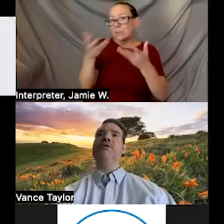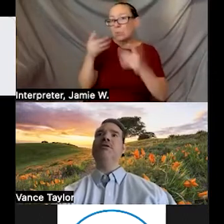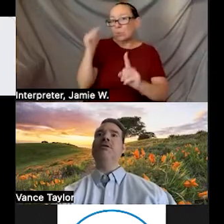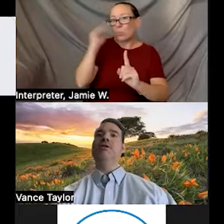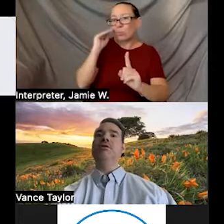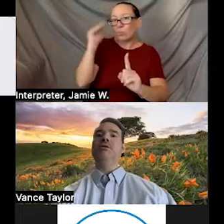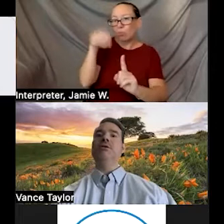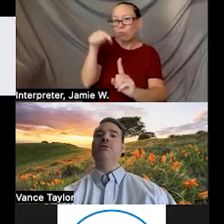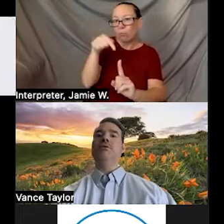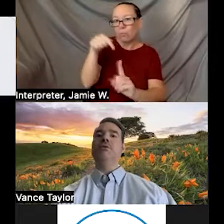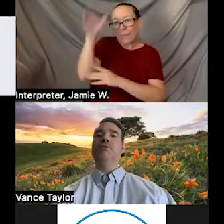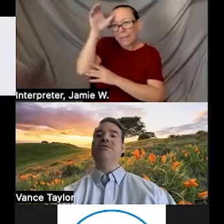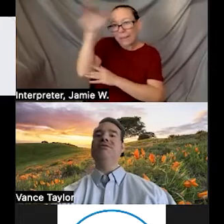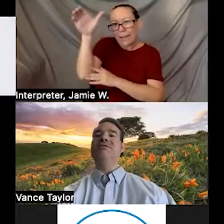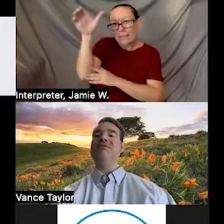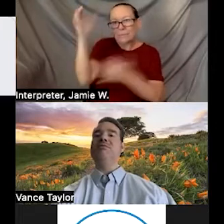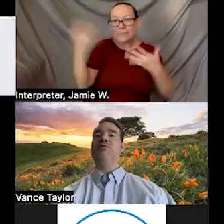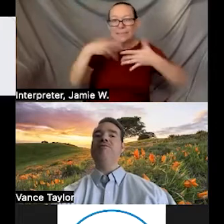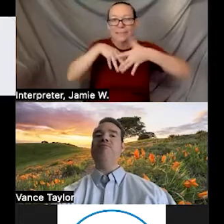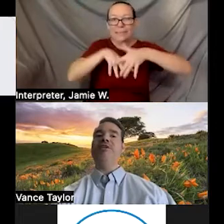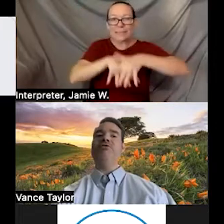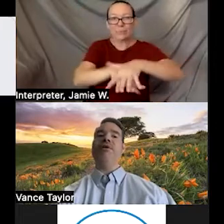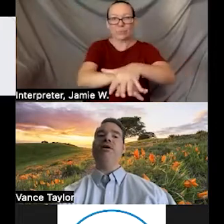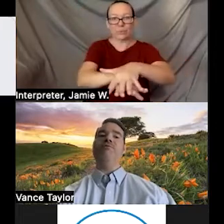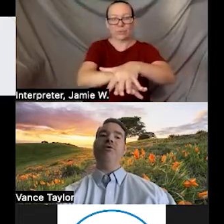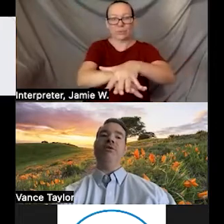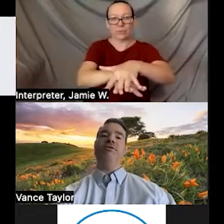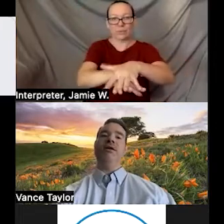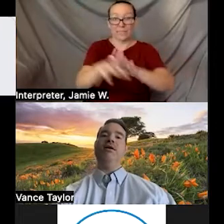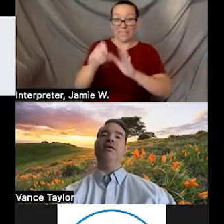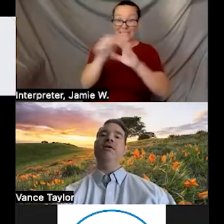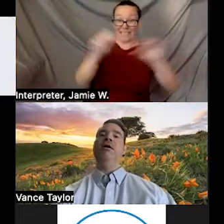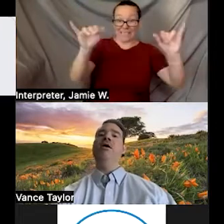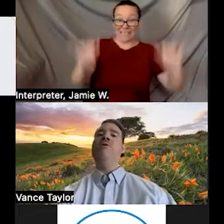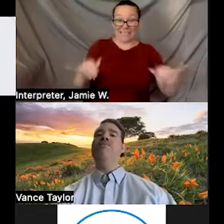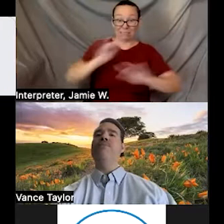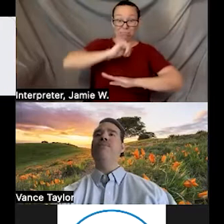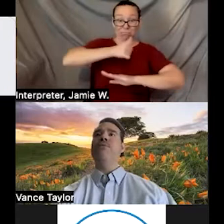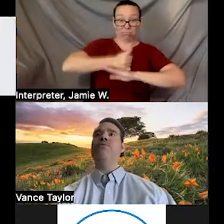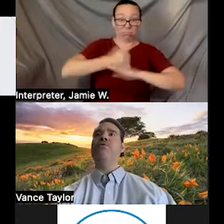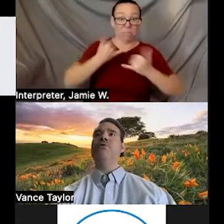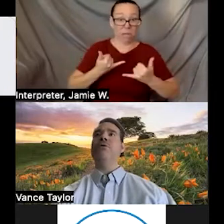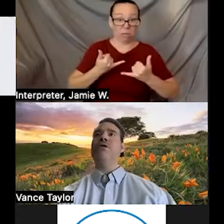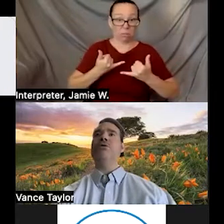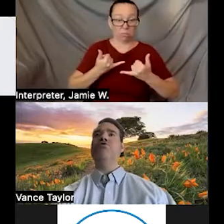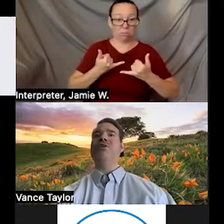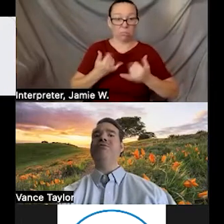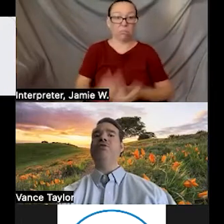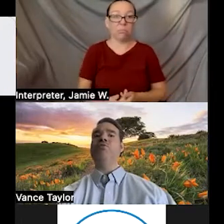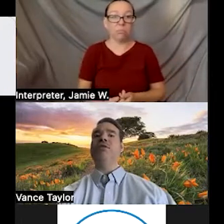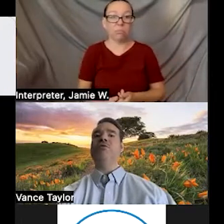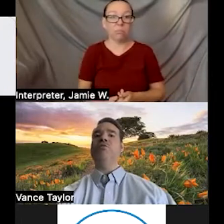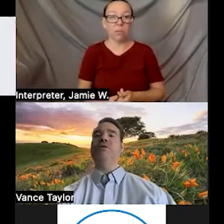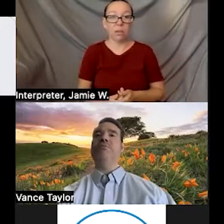because the system that we have in place right now, if we go to the next slide, for